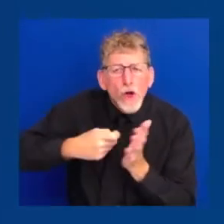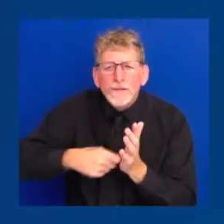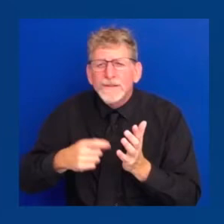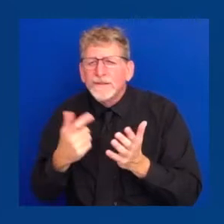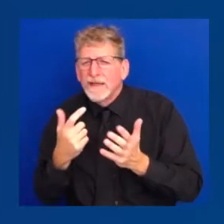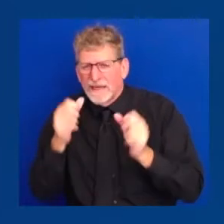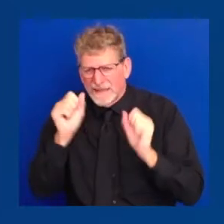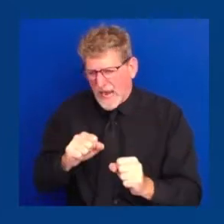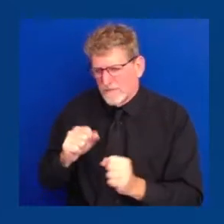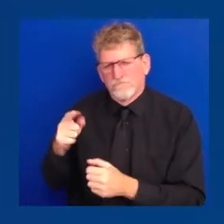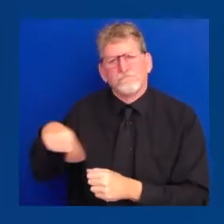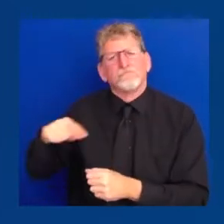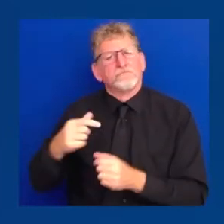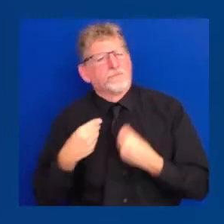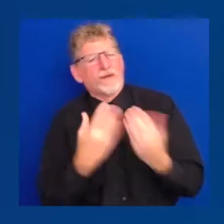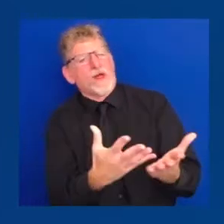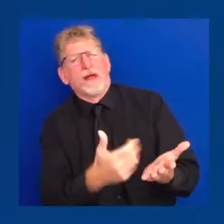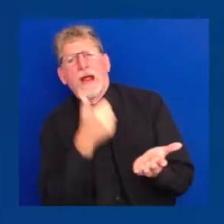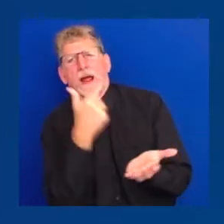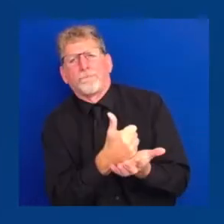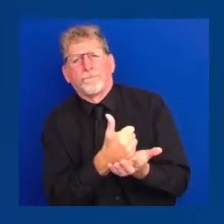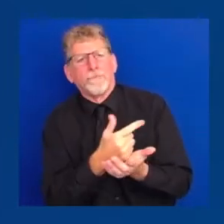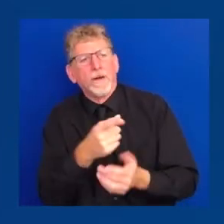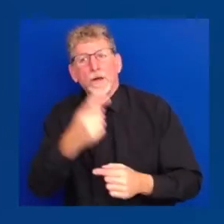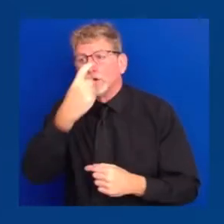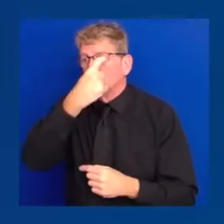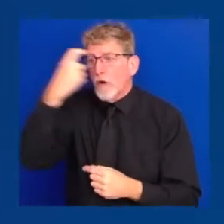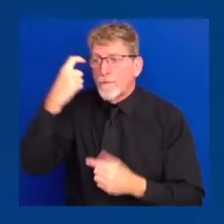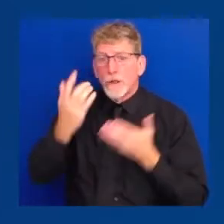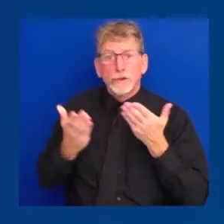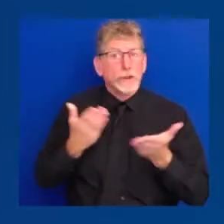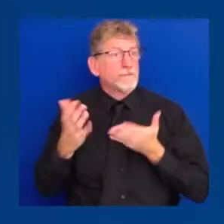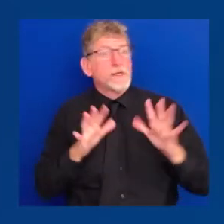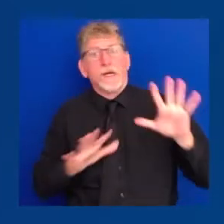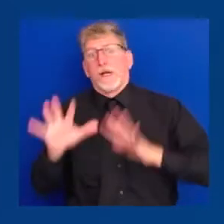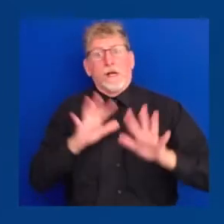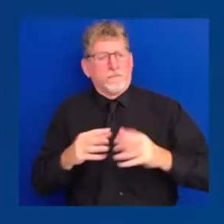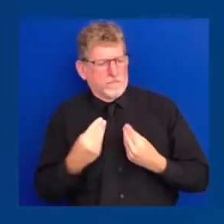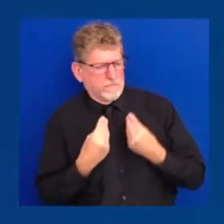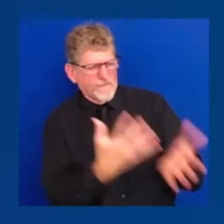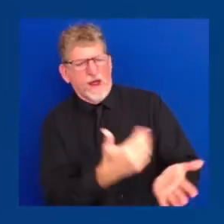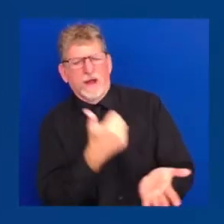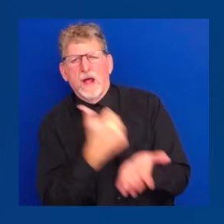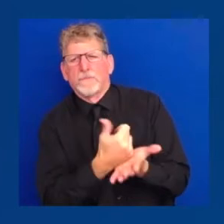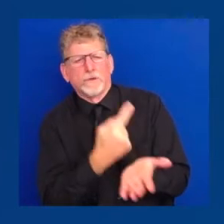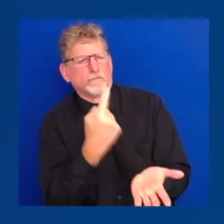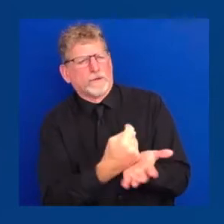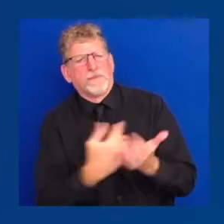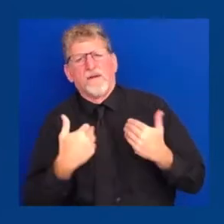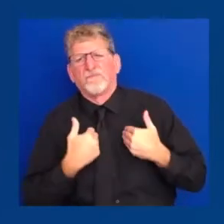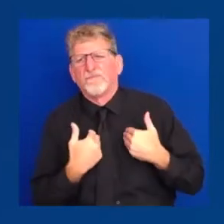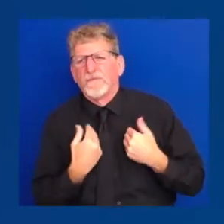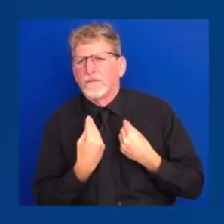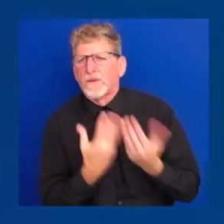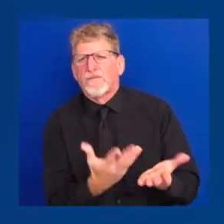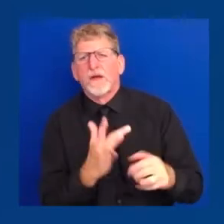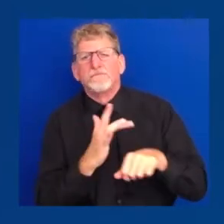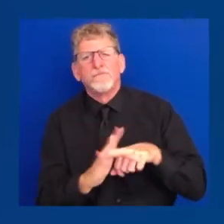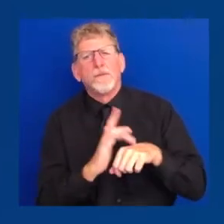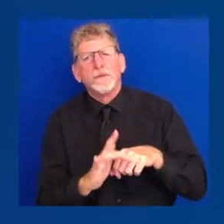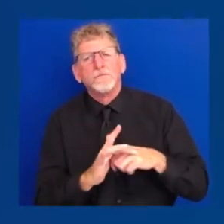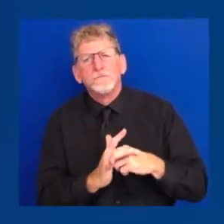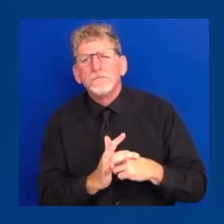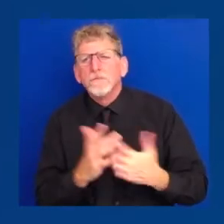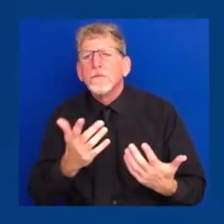also launch new support for people dealing with mental health-related challenges, including an expanded program to prevent job burnout